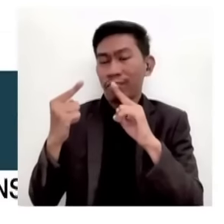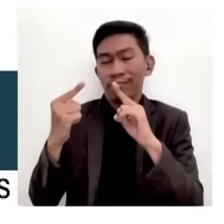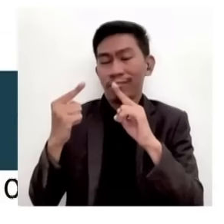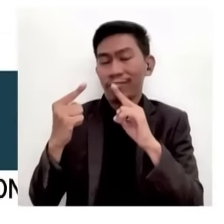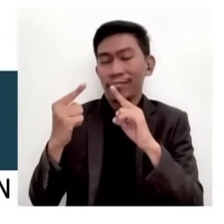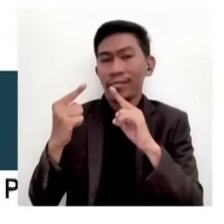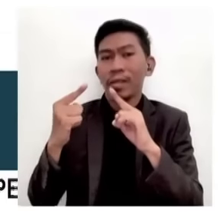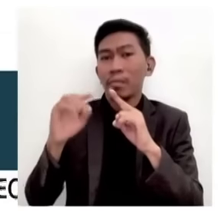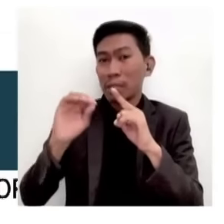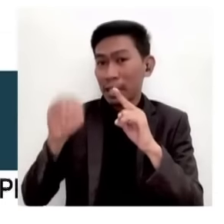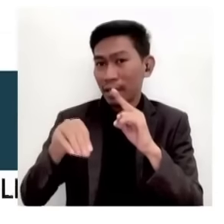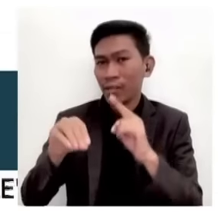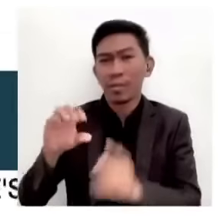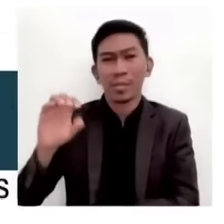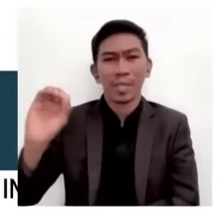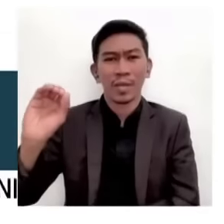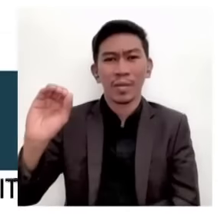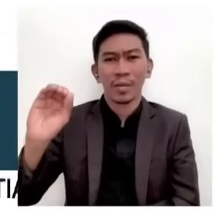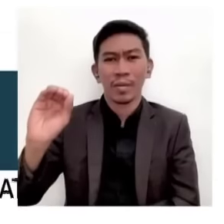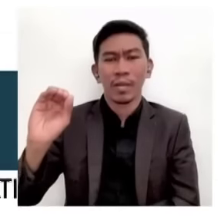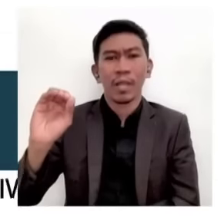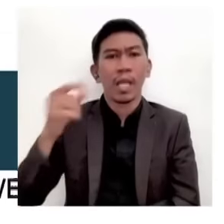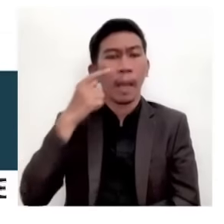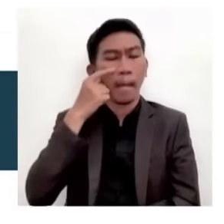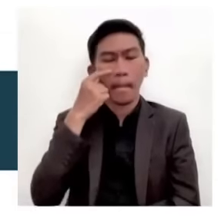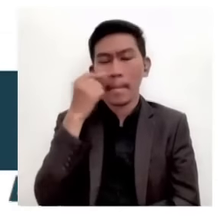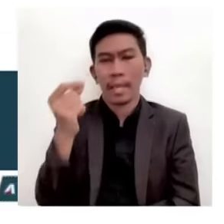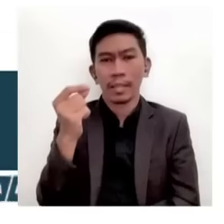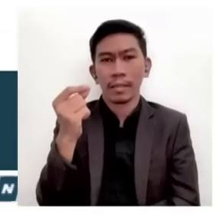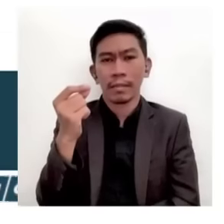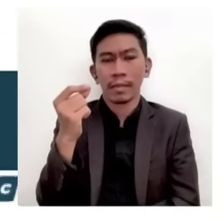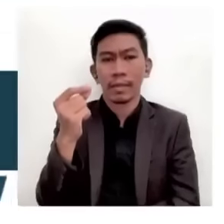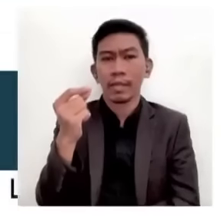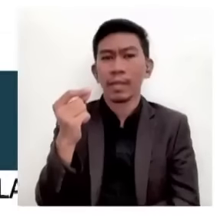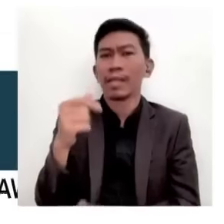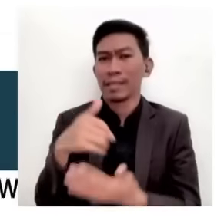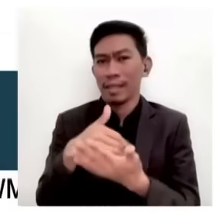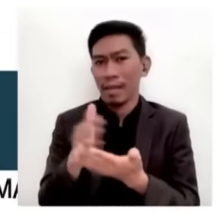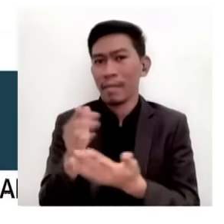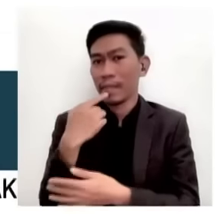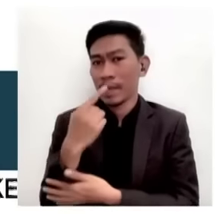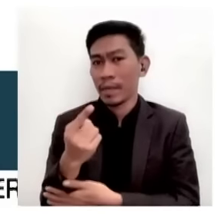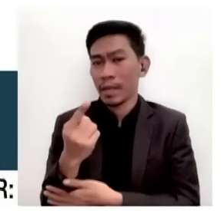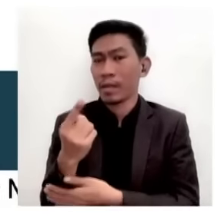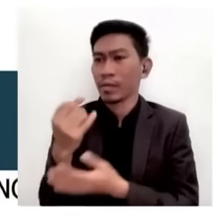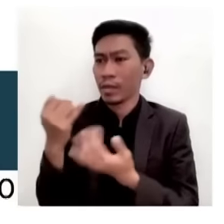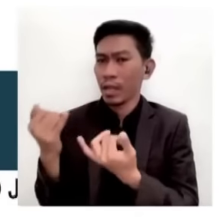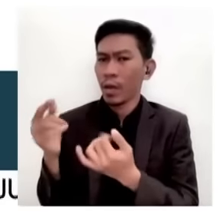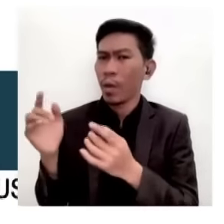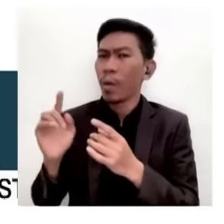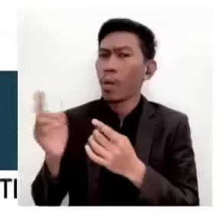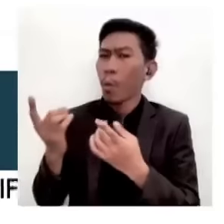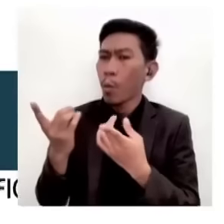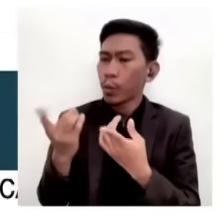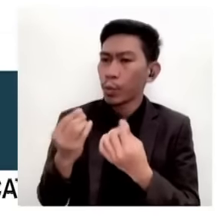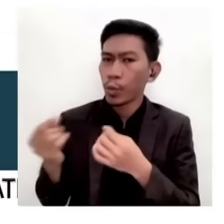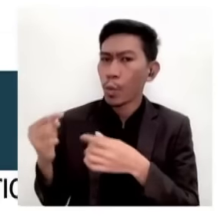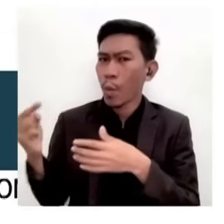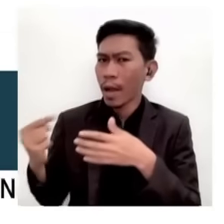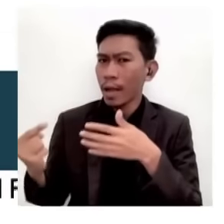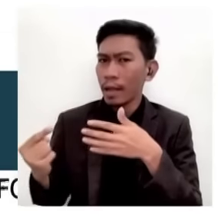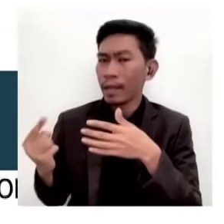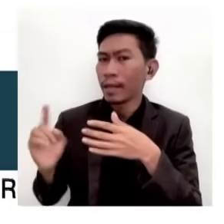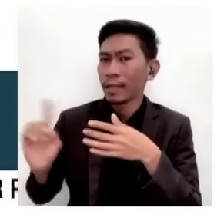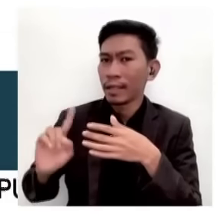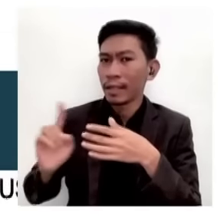That it is an impossibility, according to some. How far are you willing to go to make this a possibility, Congressman?